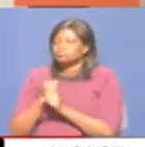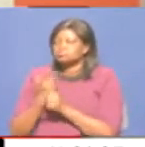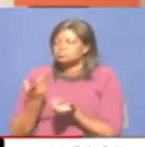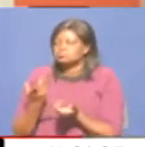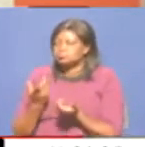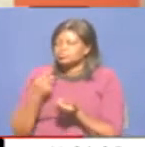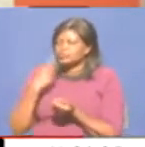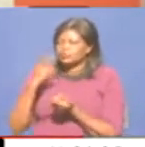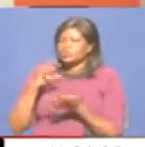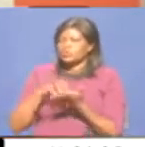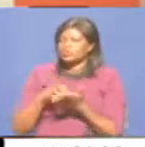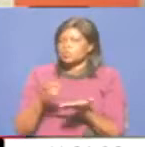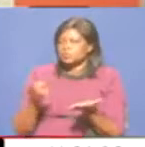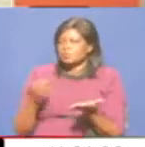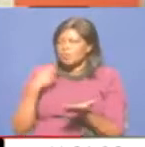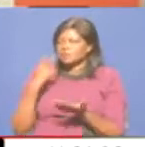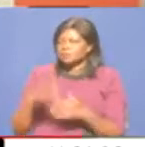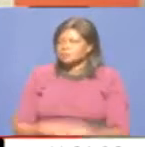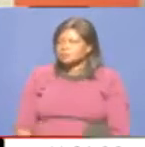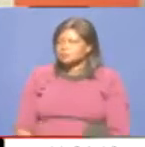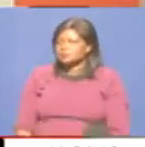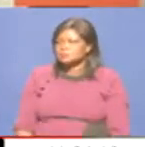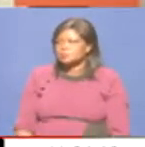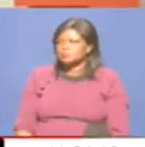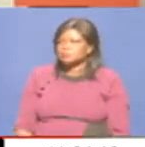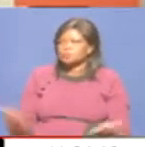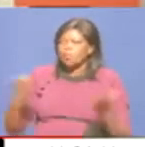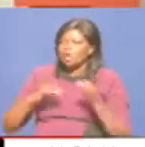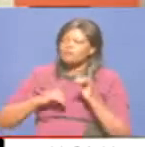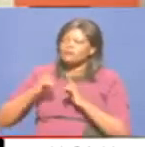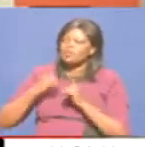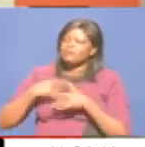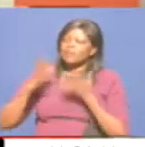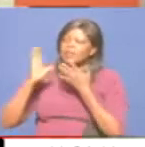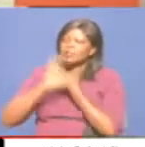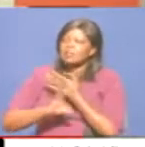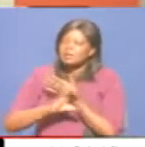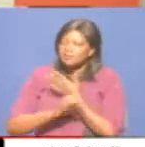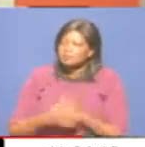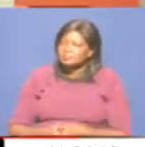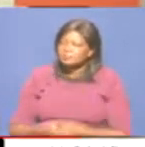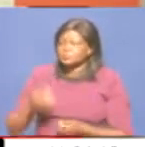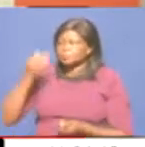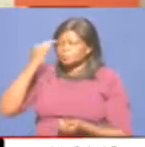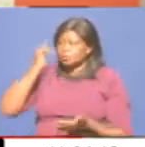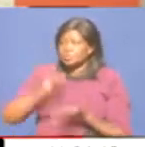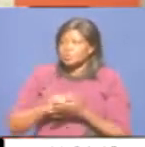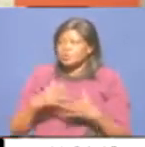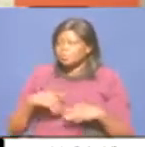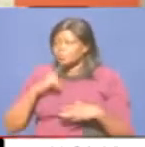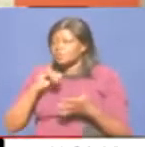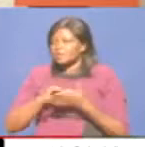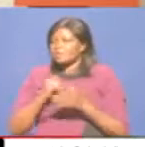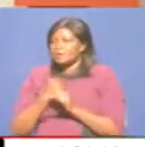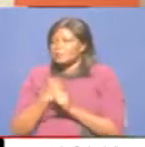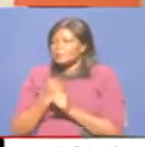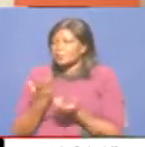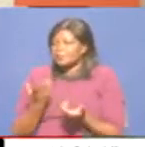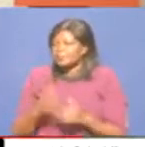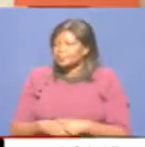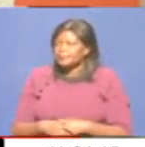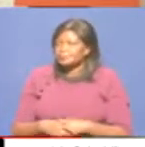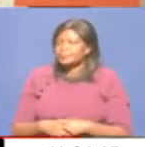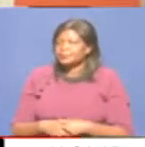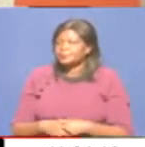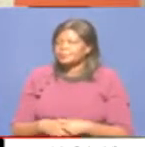seen situations. I mean, I see in where I've traveled all over this country, Mheshimiwa, you know, somebody will say that I'm doing maraming of the road, and you